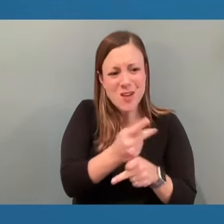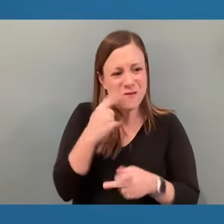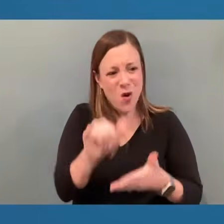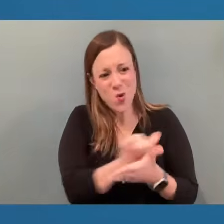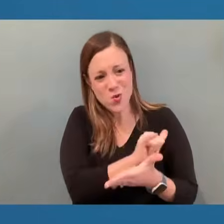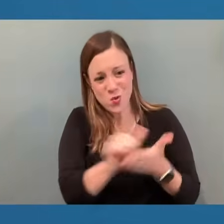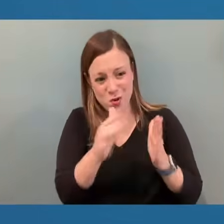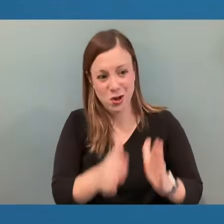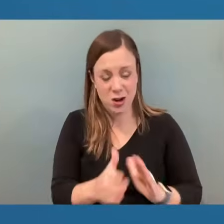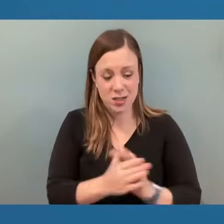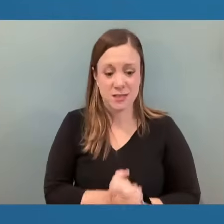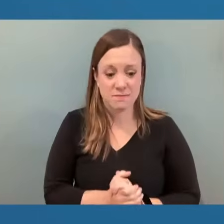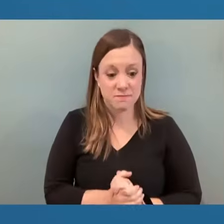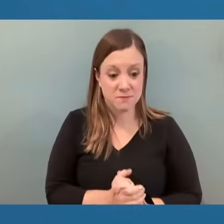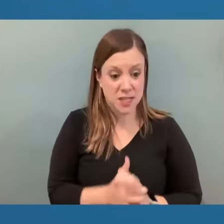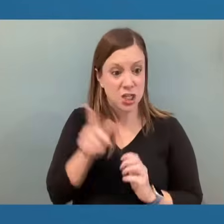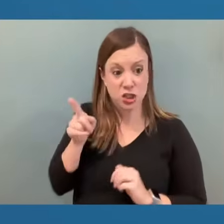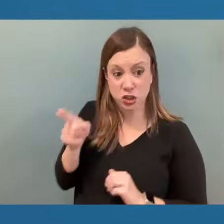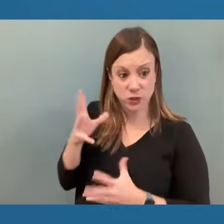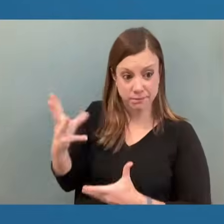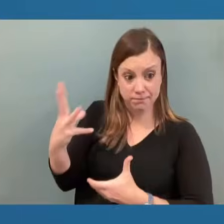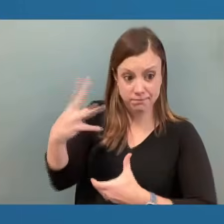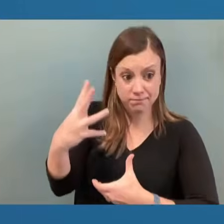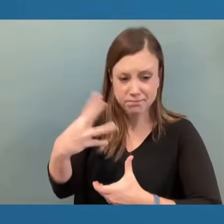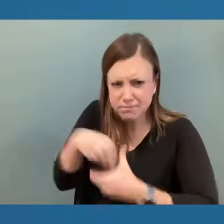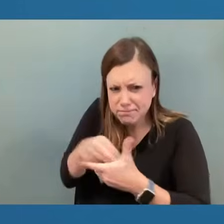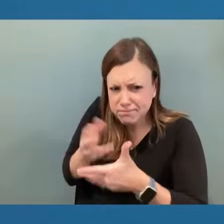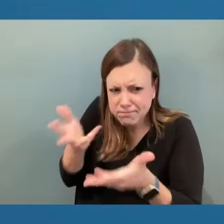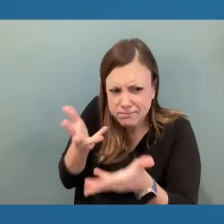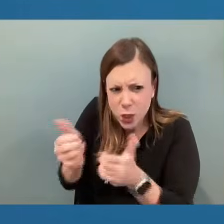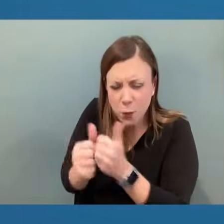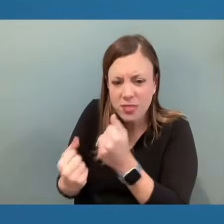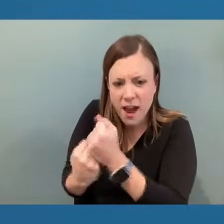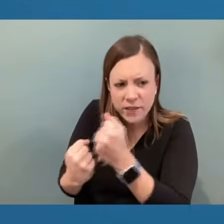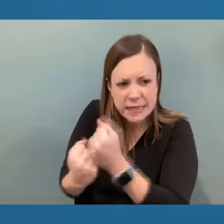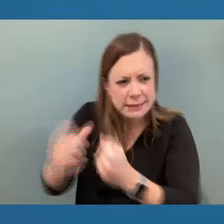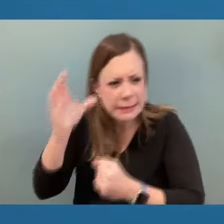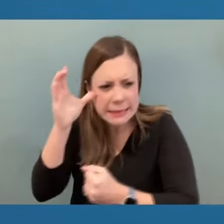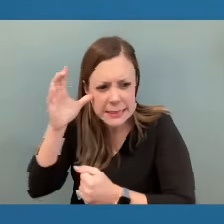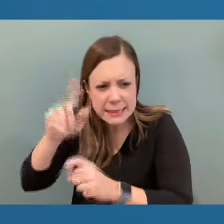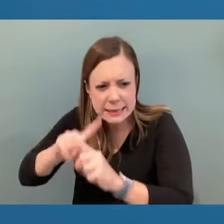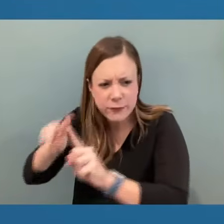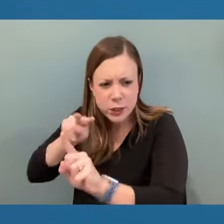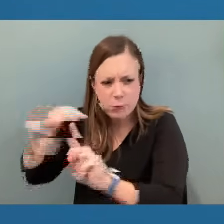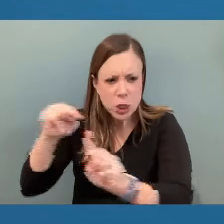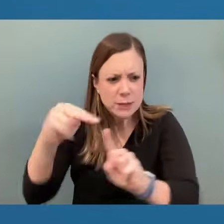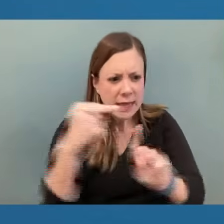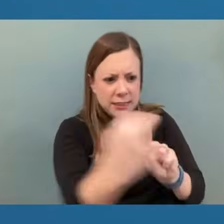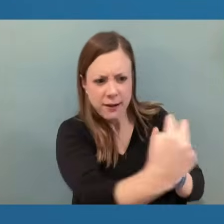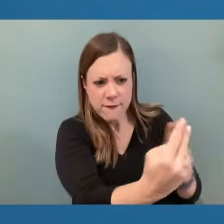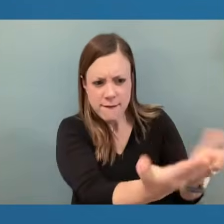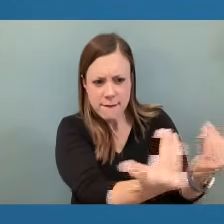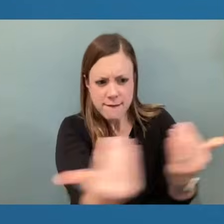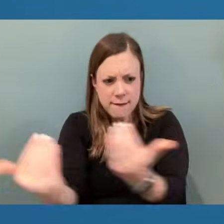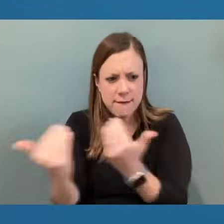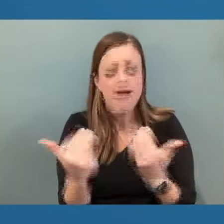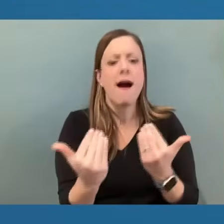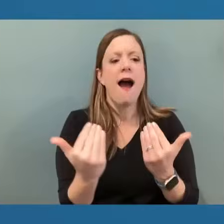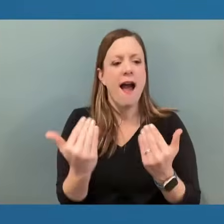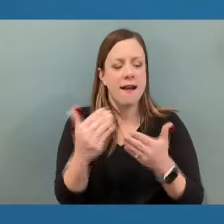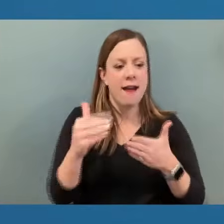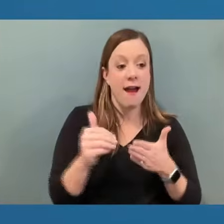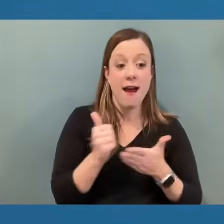with advocates, listened carefully to diverse perspectives, and helped steer this